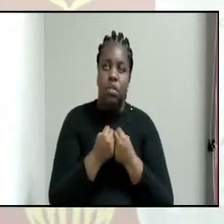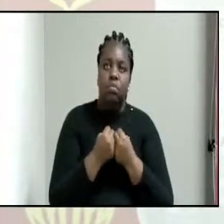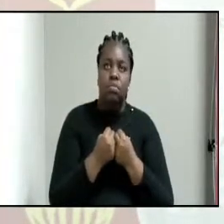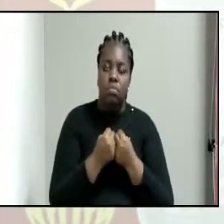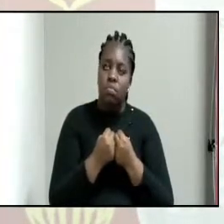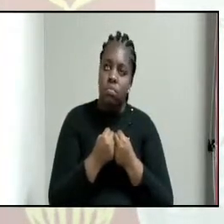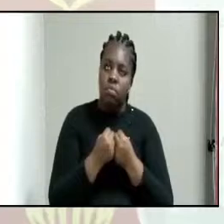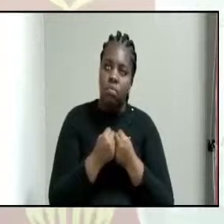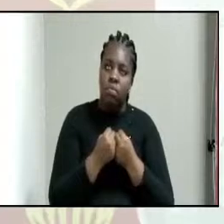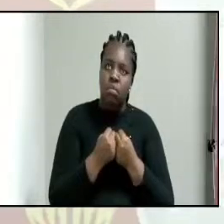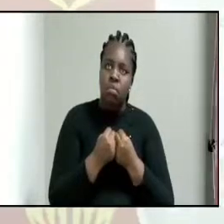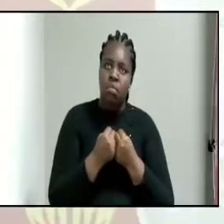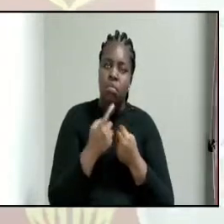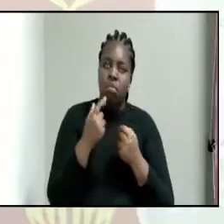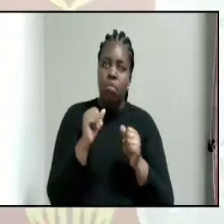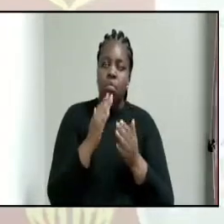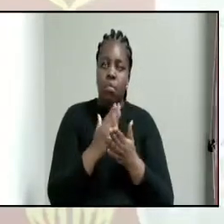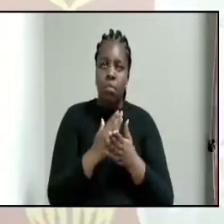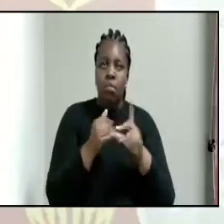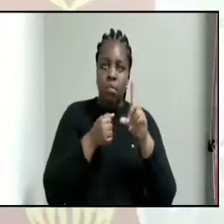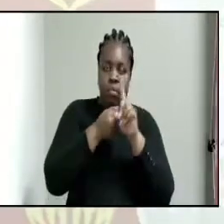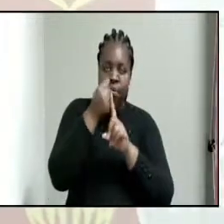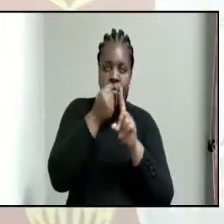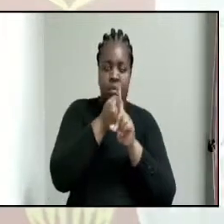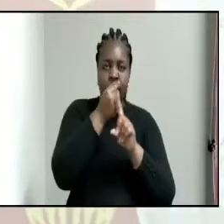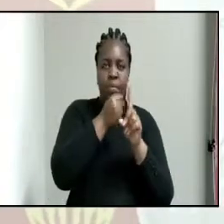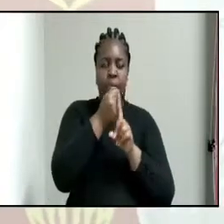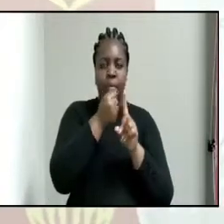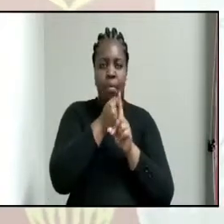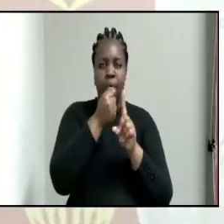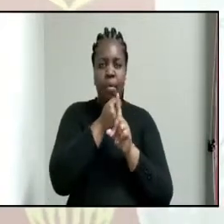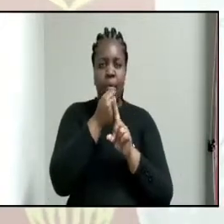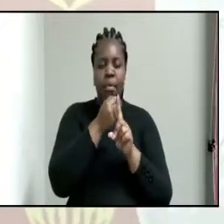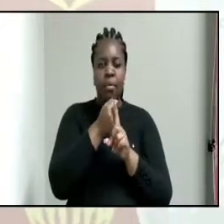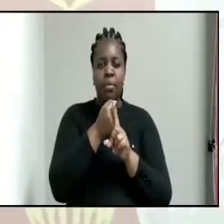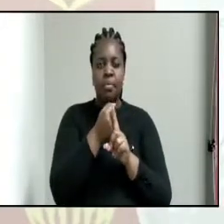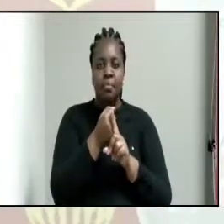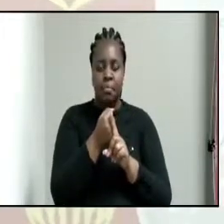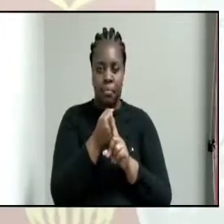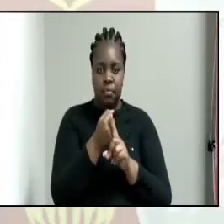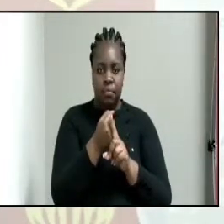of, seminars and advocacy, perhaps